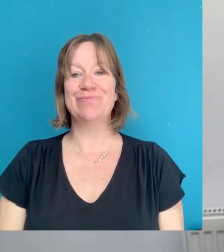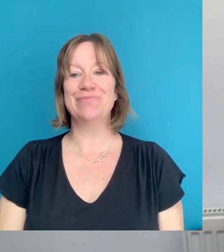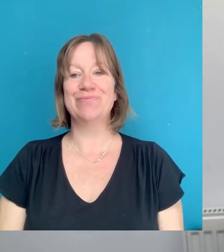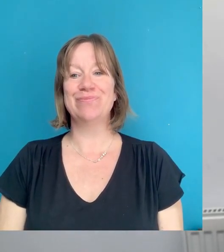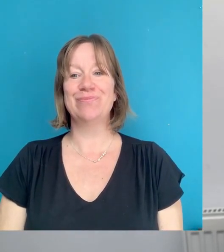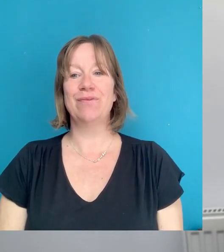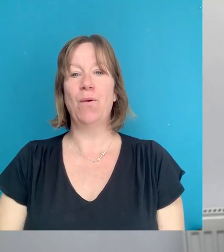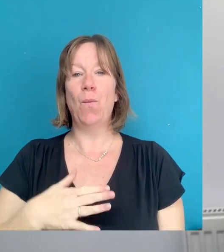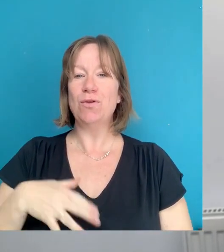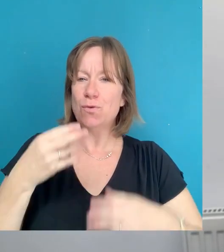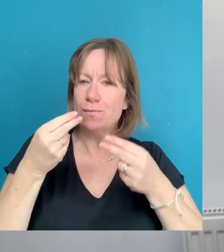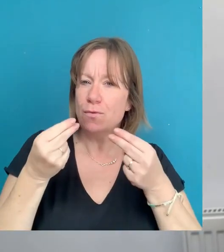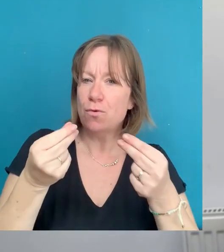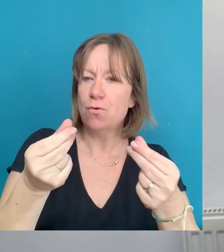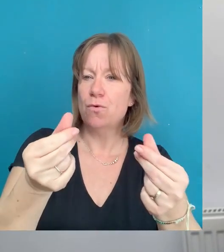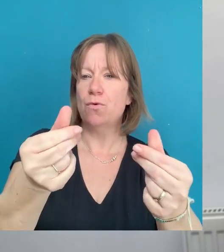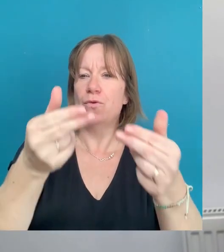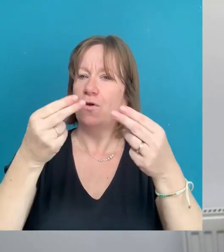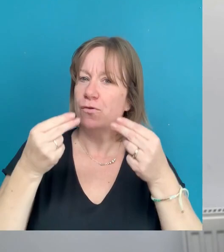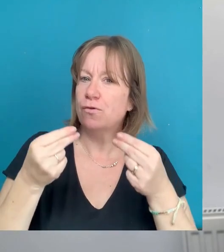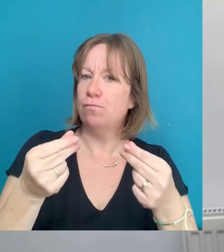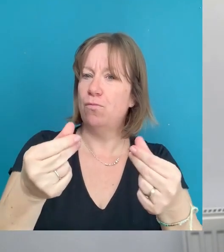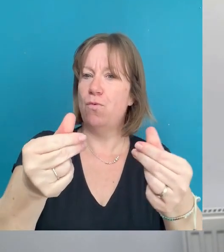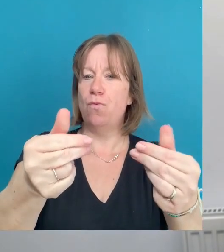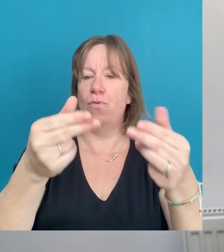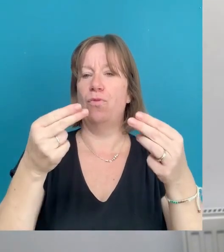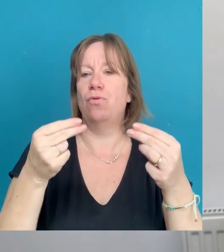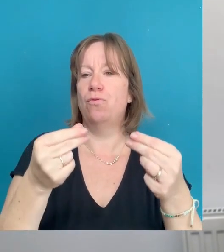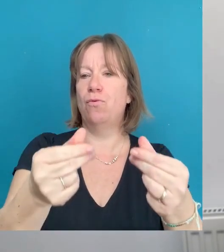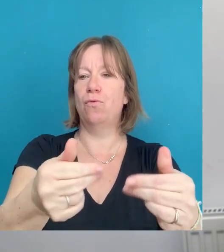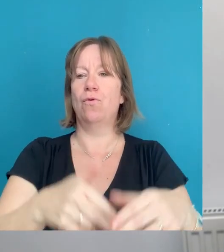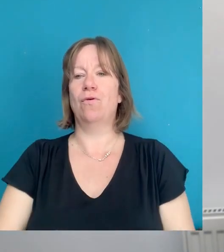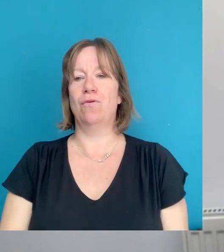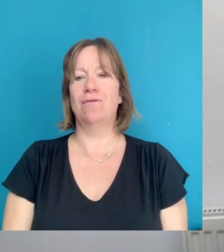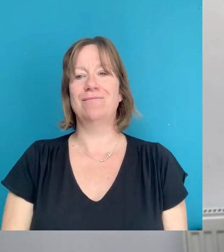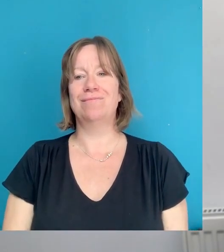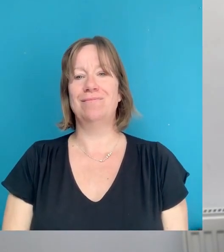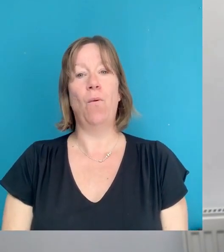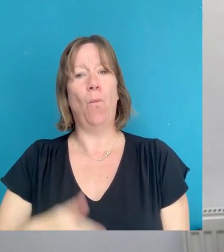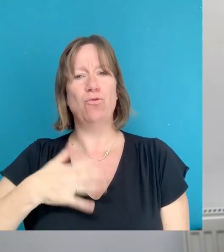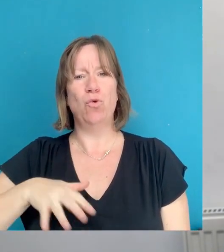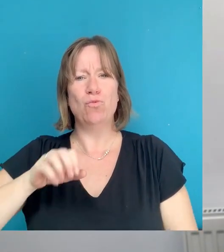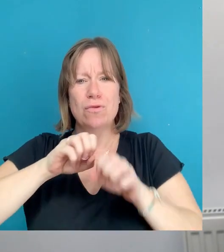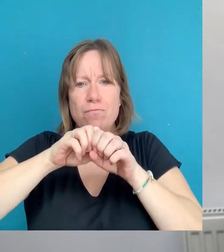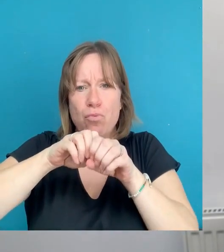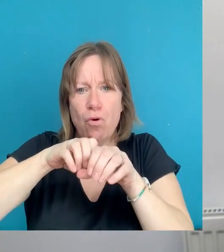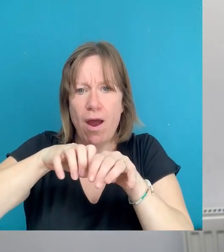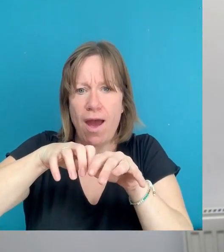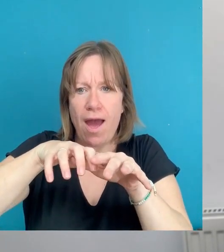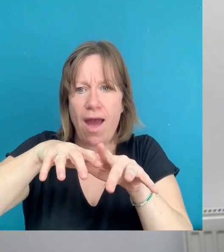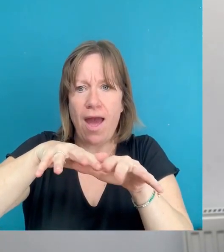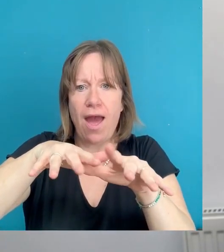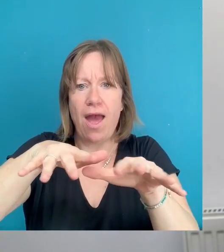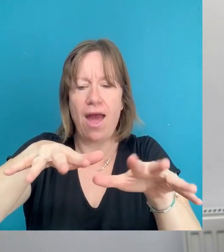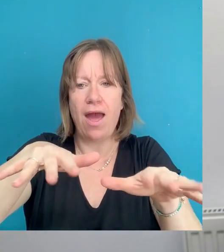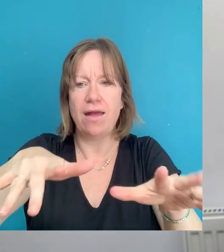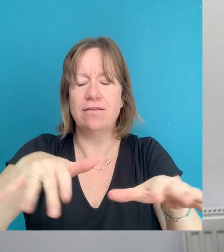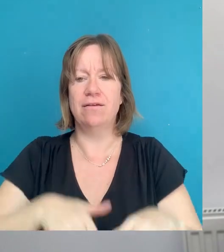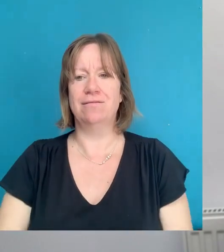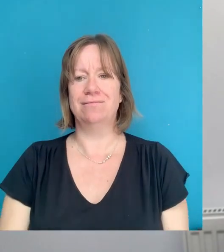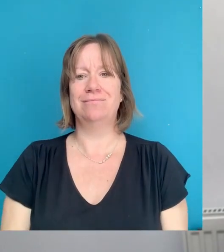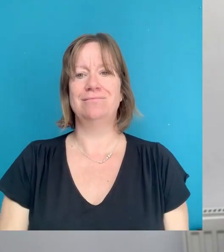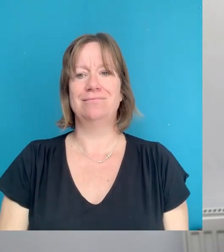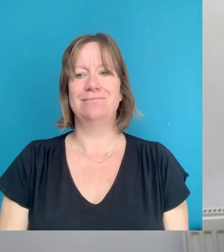It will spin and just move your roller along slightly. And all you're looking for is just to spread this ink out